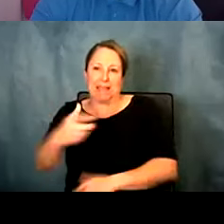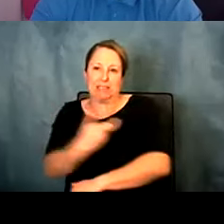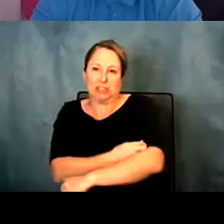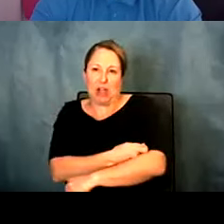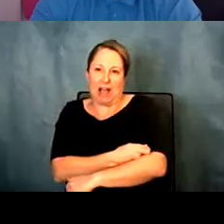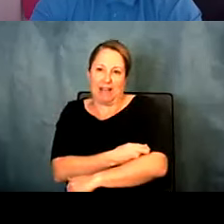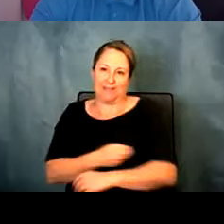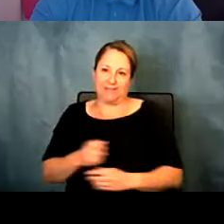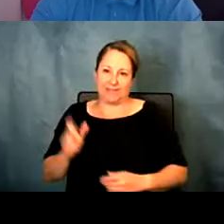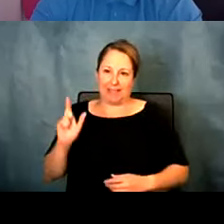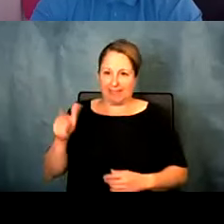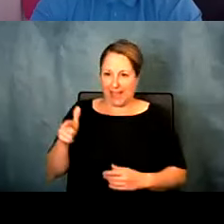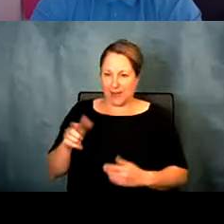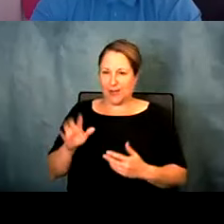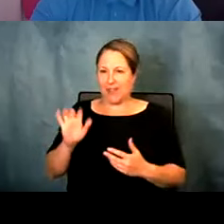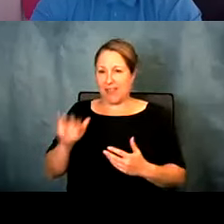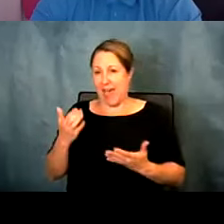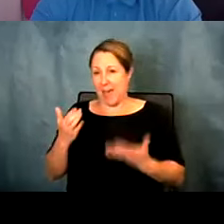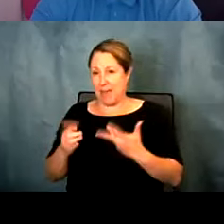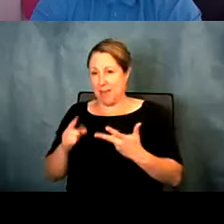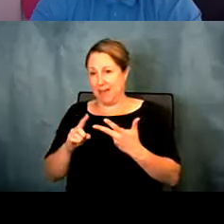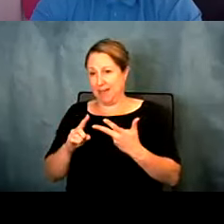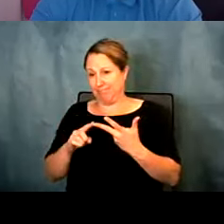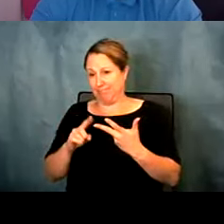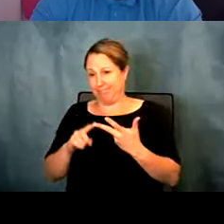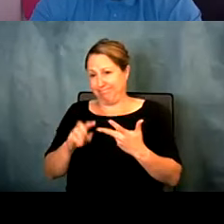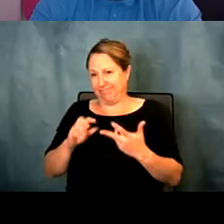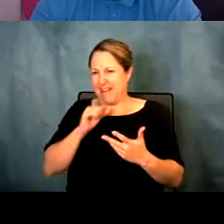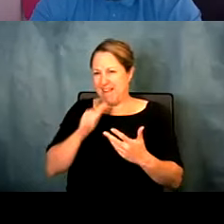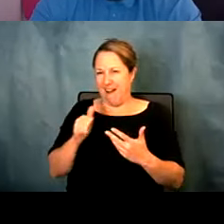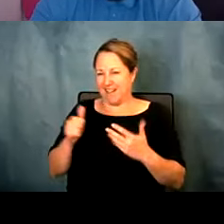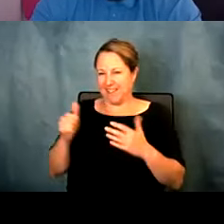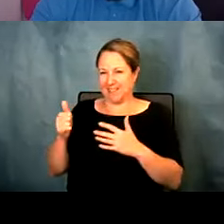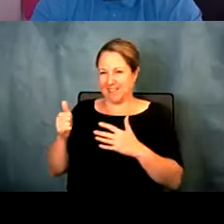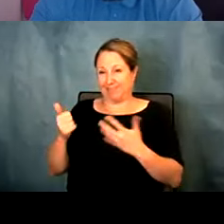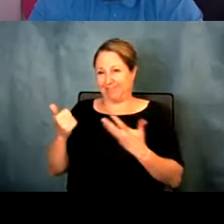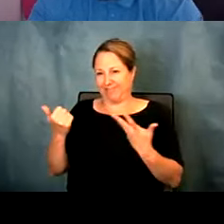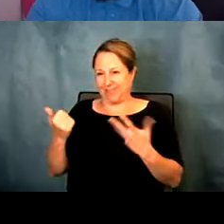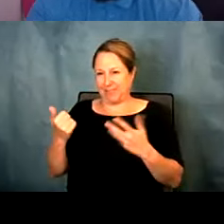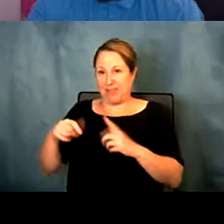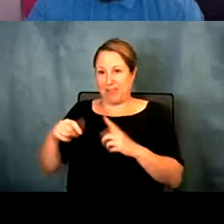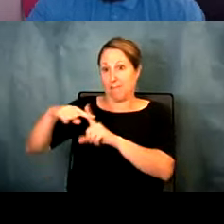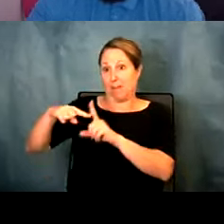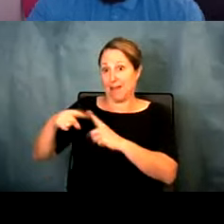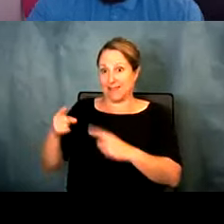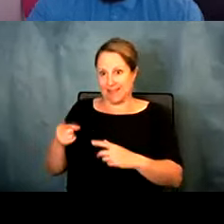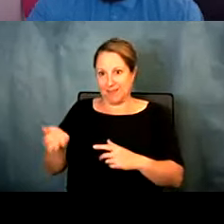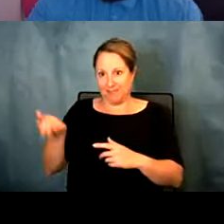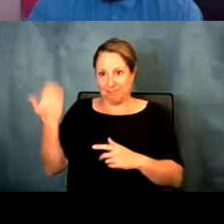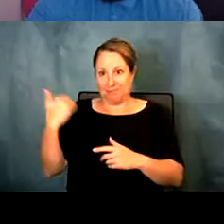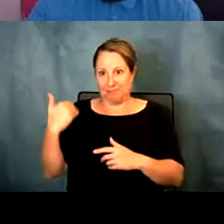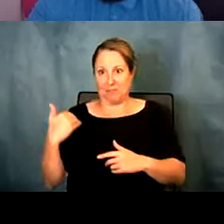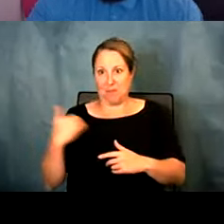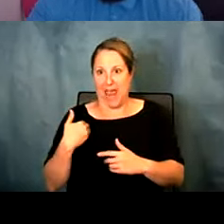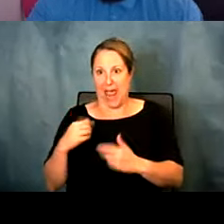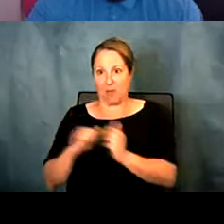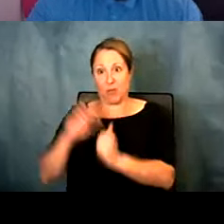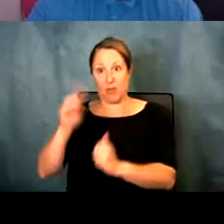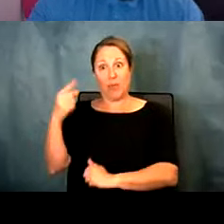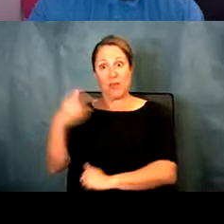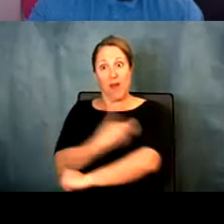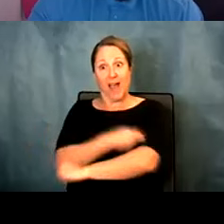true benefit of Johnson and Johnson. They all have had very rigorous safety processes. They're highly